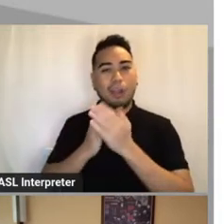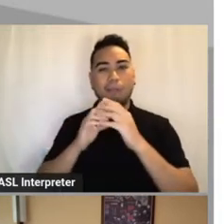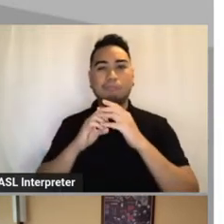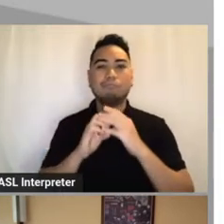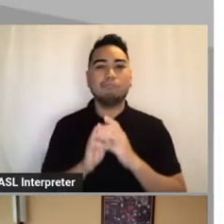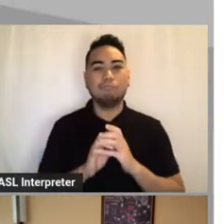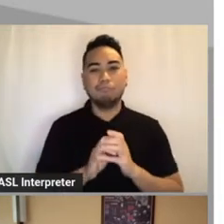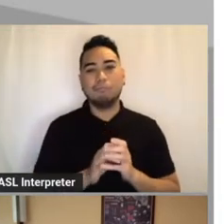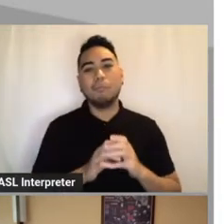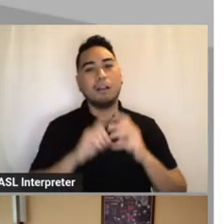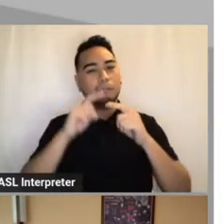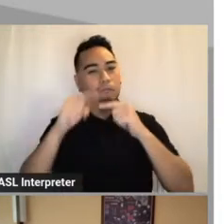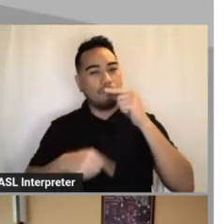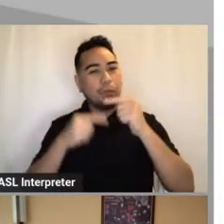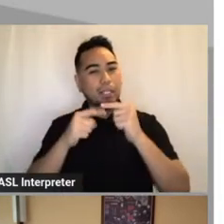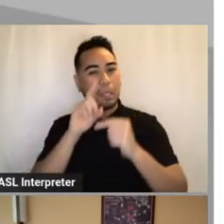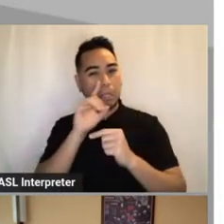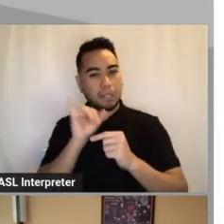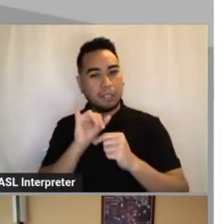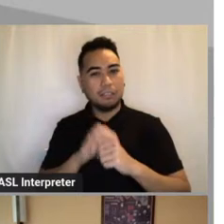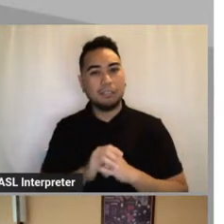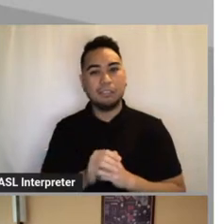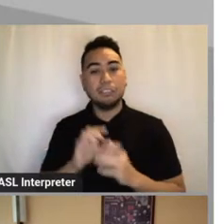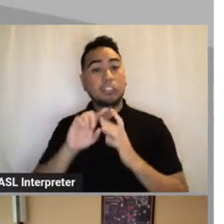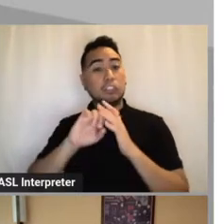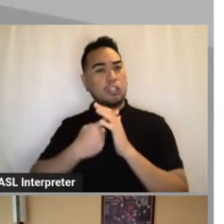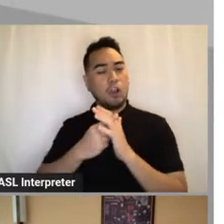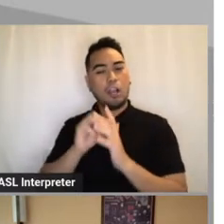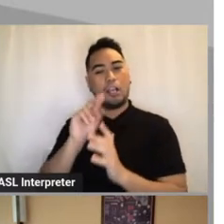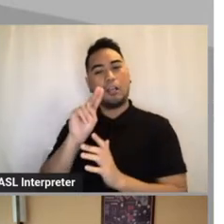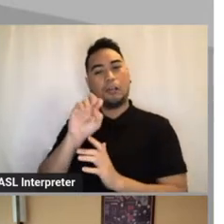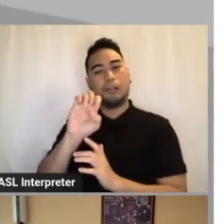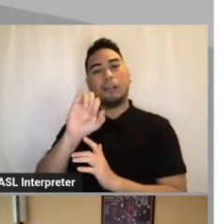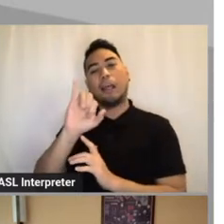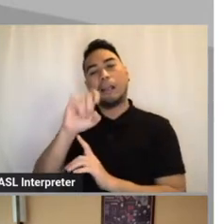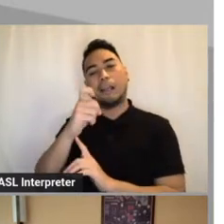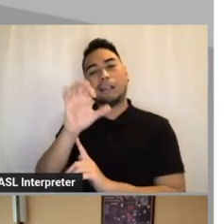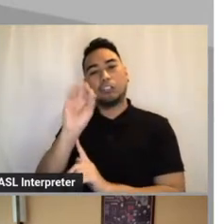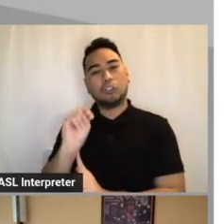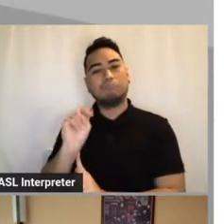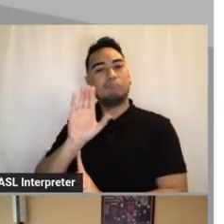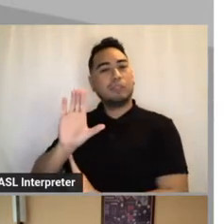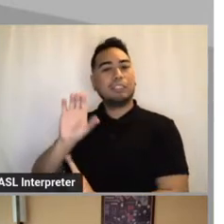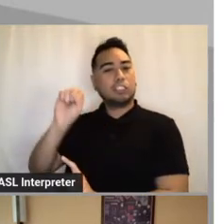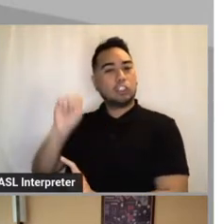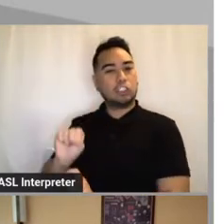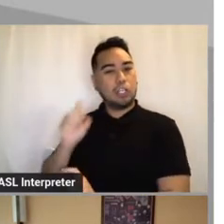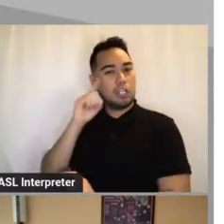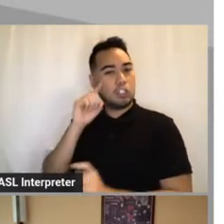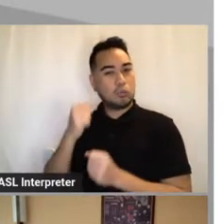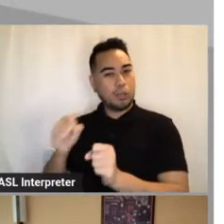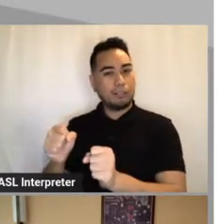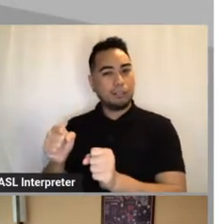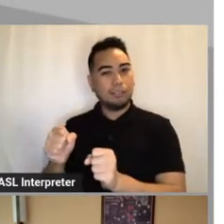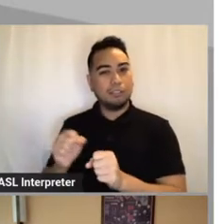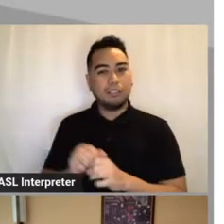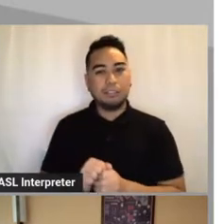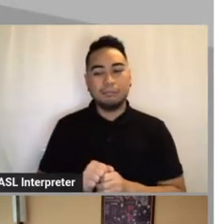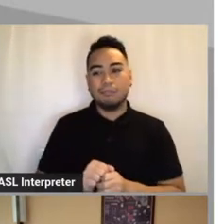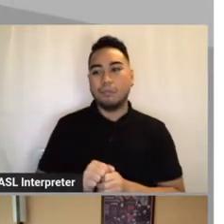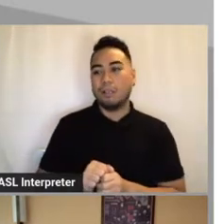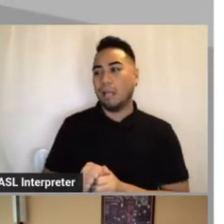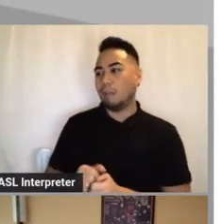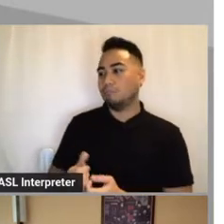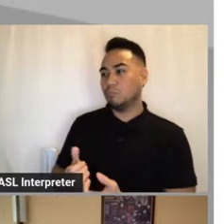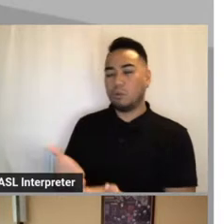with Nixon's Southern strategy, where he used a backlash against civil rights gains to capture Dixiecrats, or